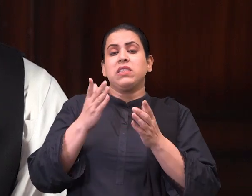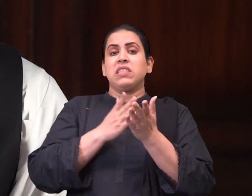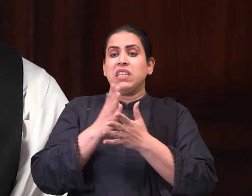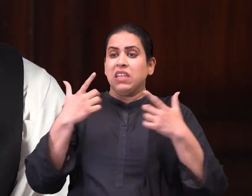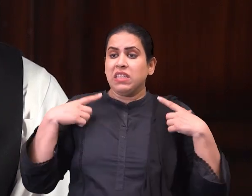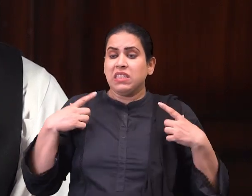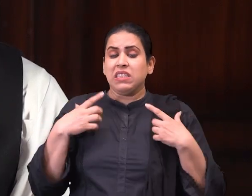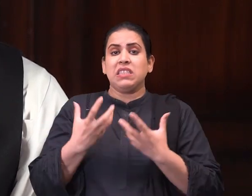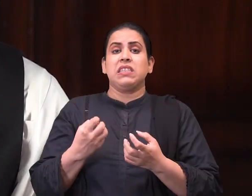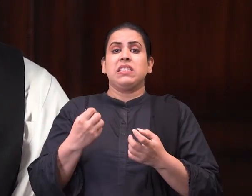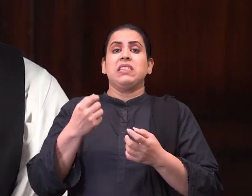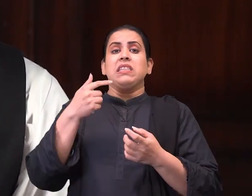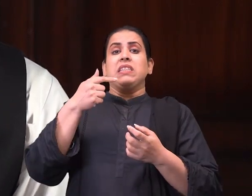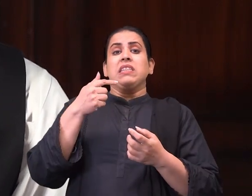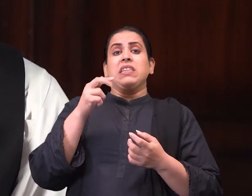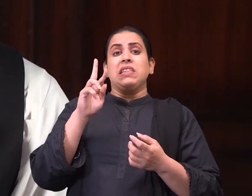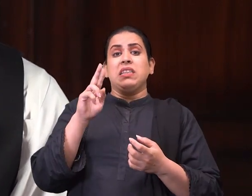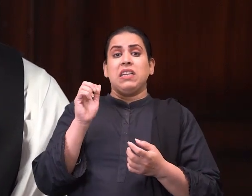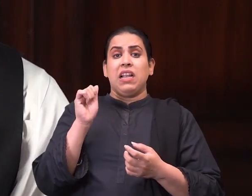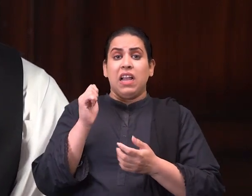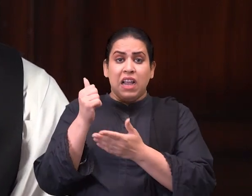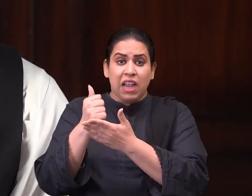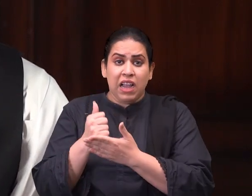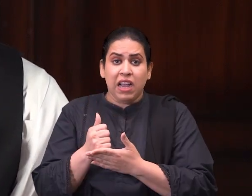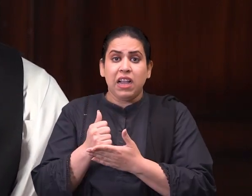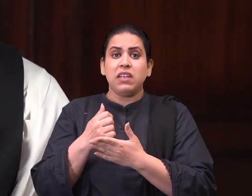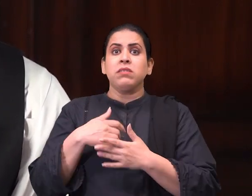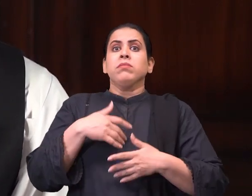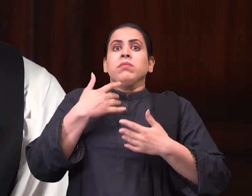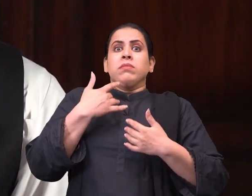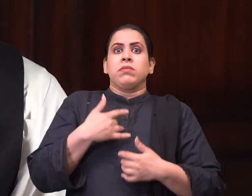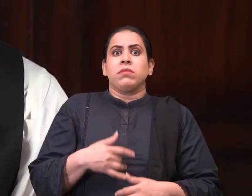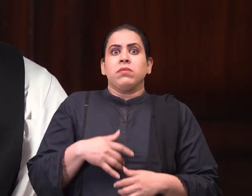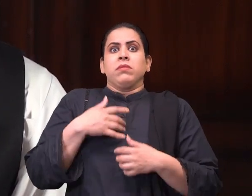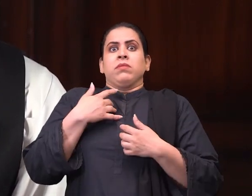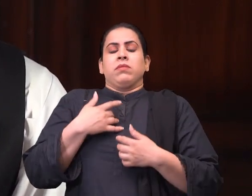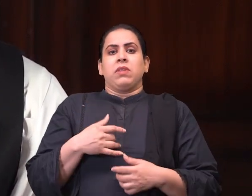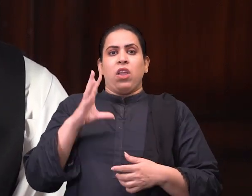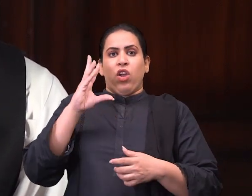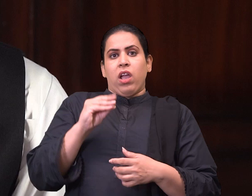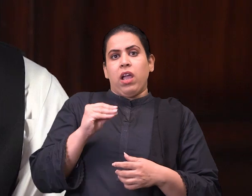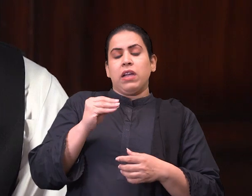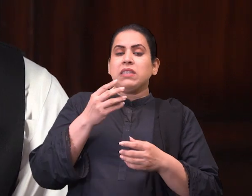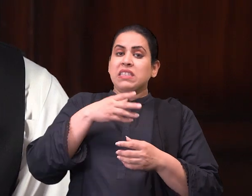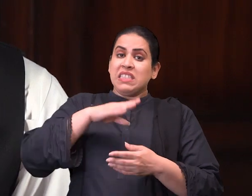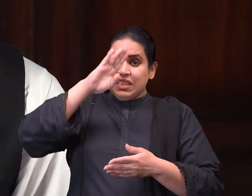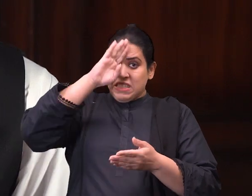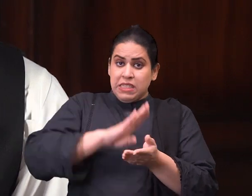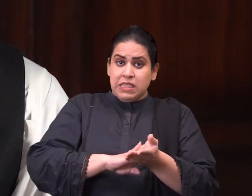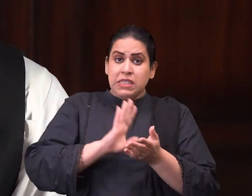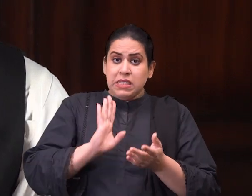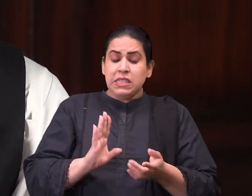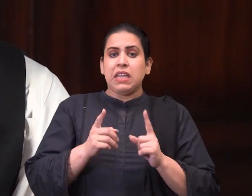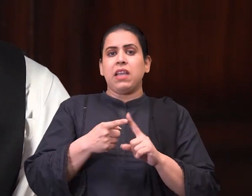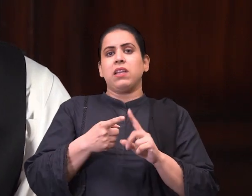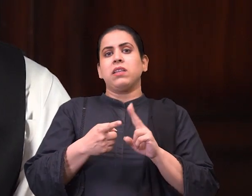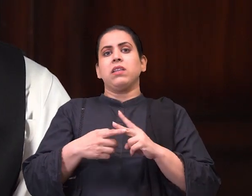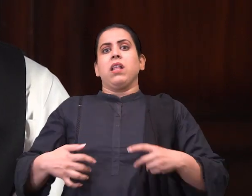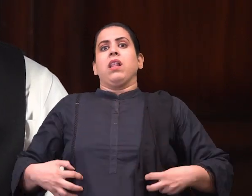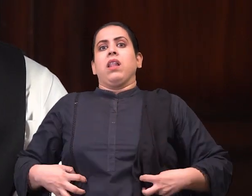as Pakistan suffering from the brunt of the impact. Asthma, chronic obstructive pulmonary